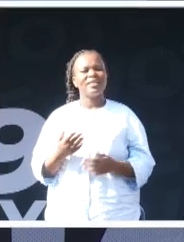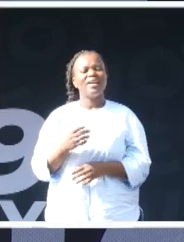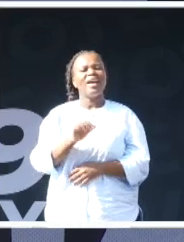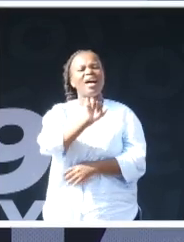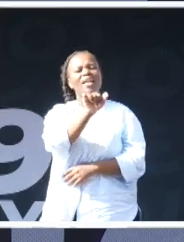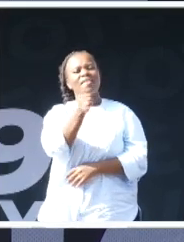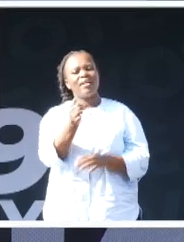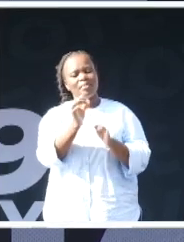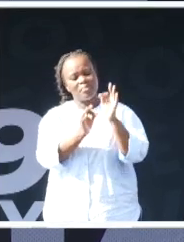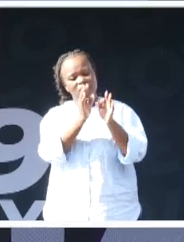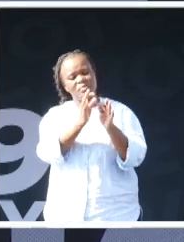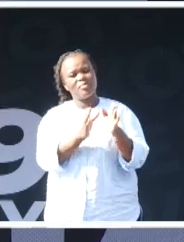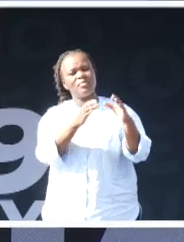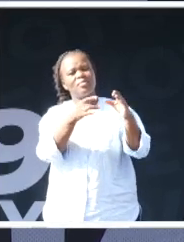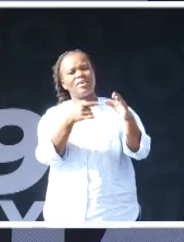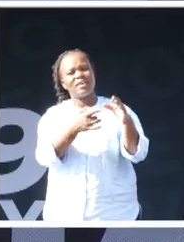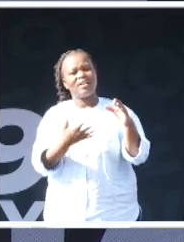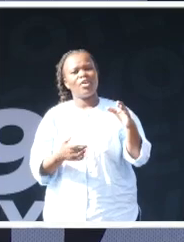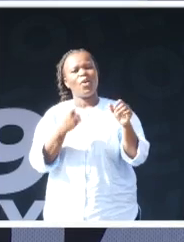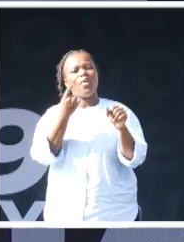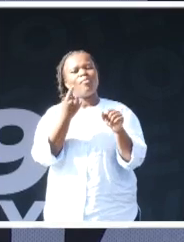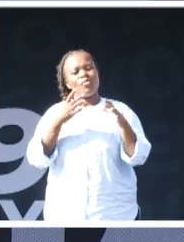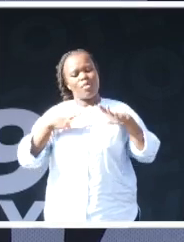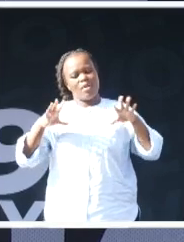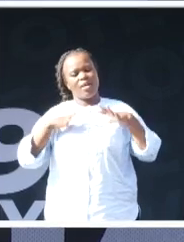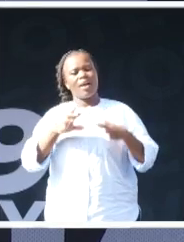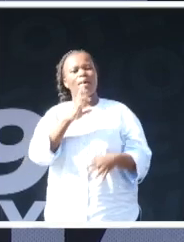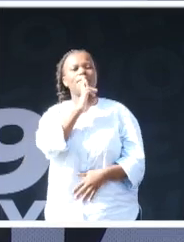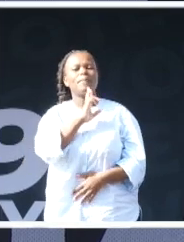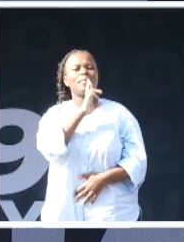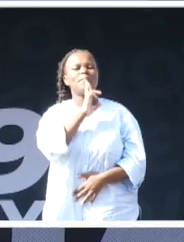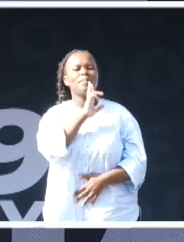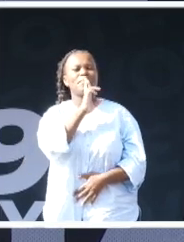ones, they like wearing red.